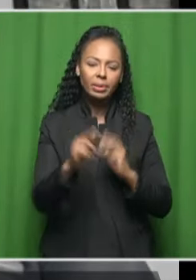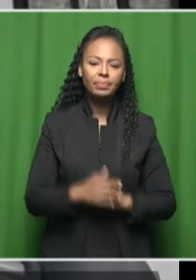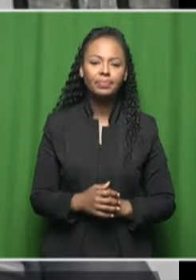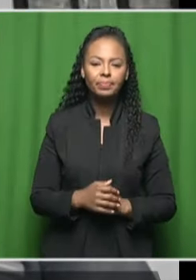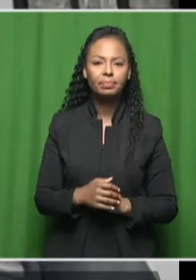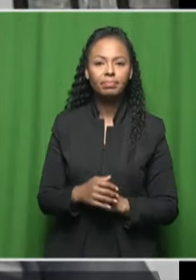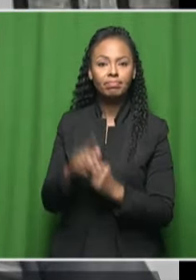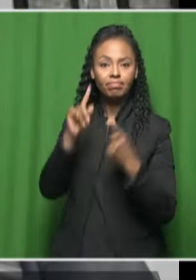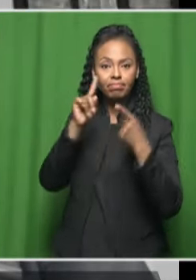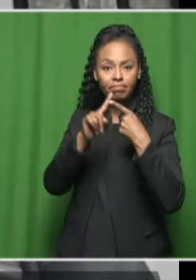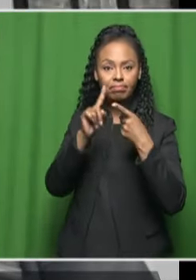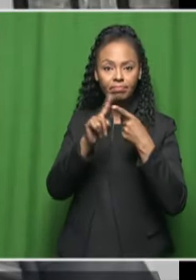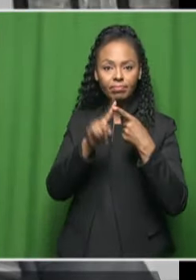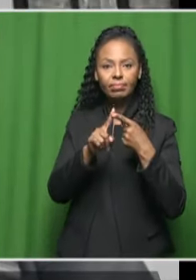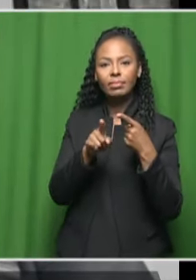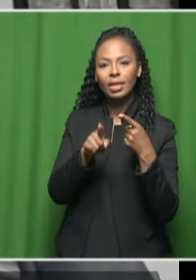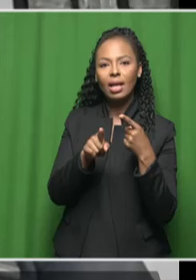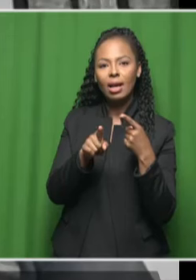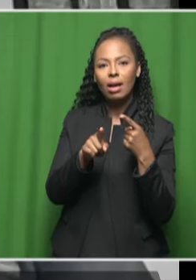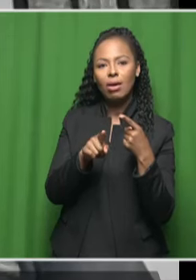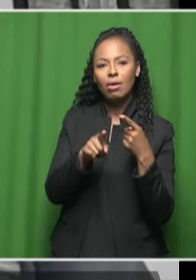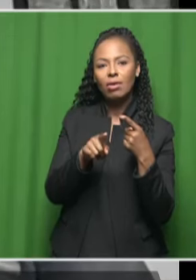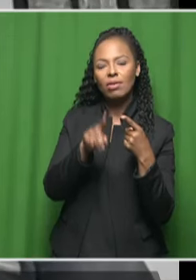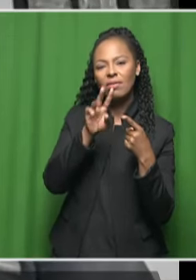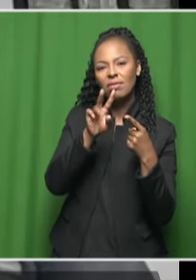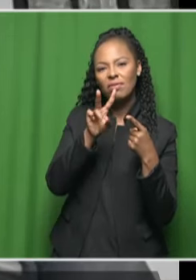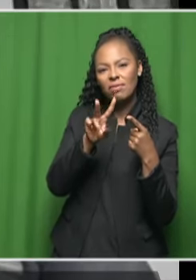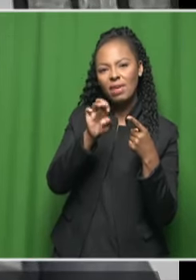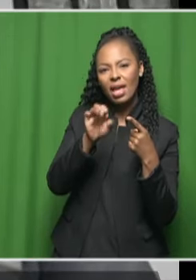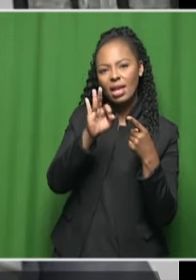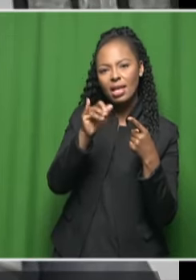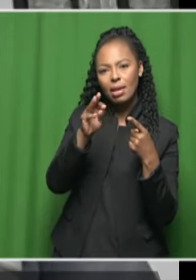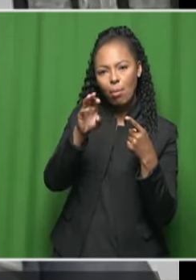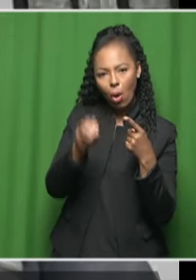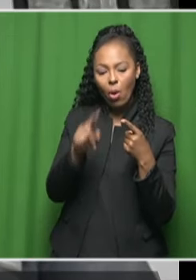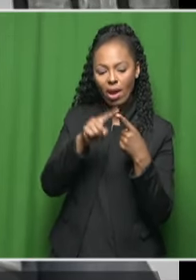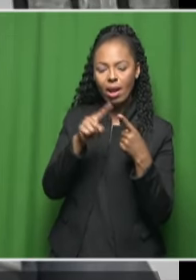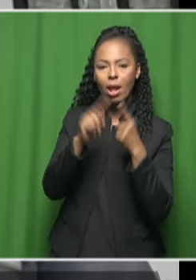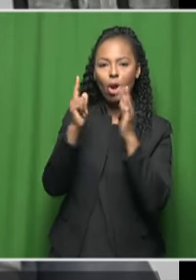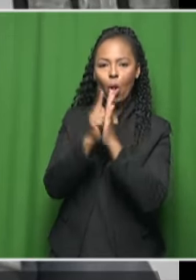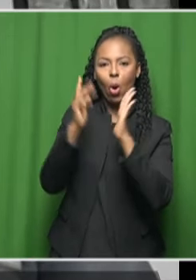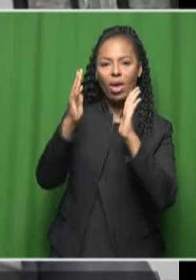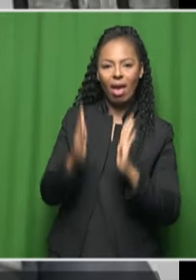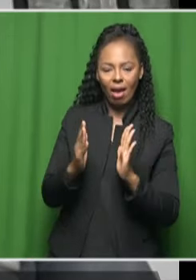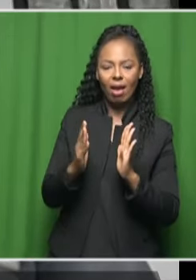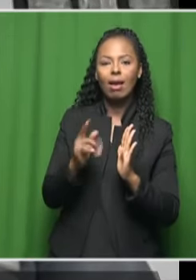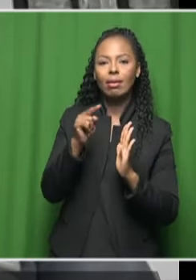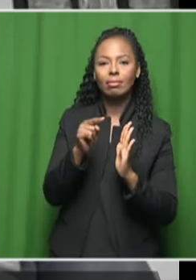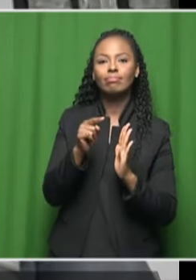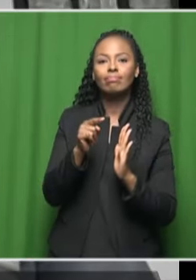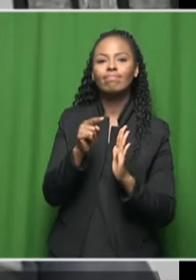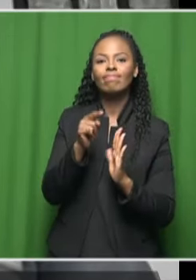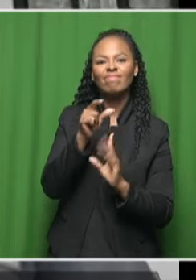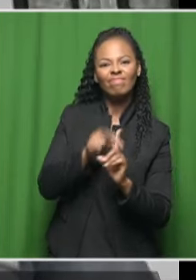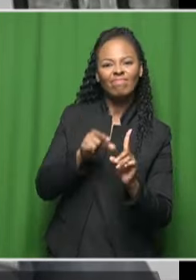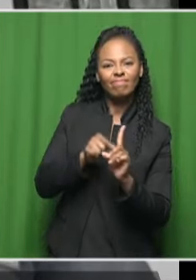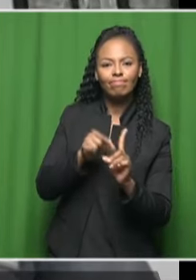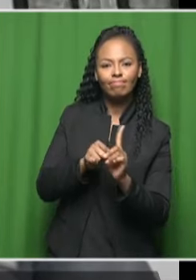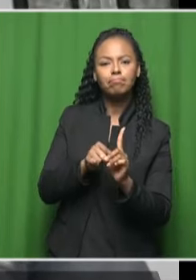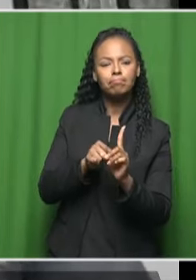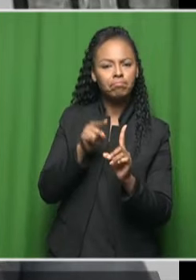Chapo of FRELIMO, he is a lawyer. He was previously